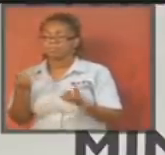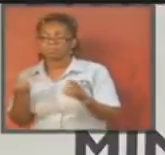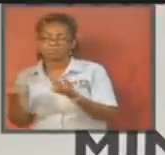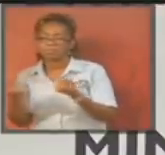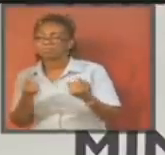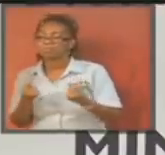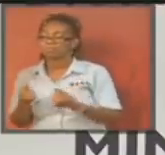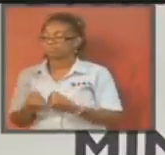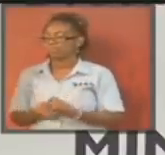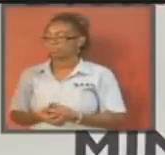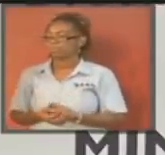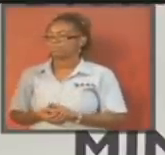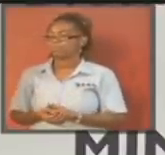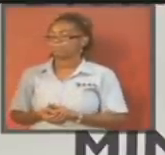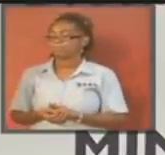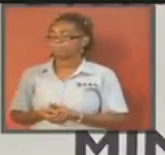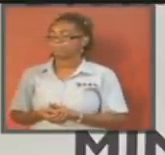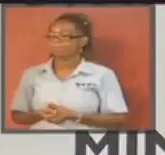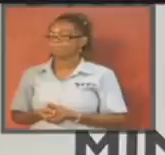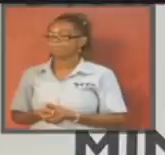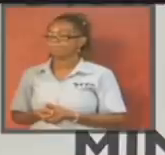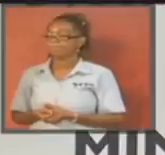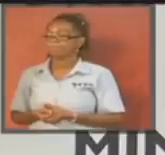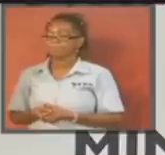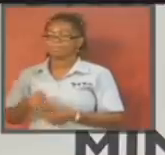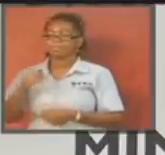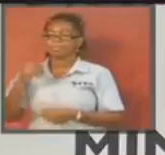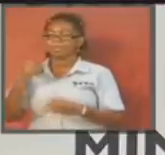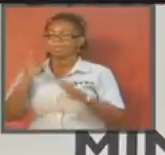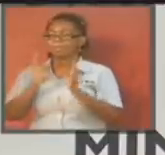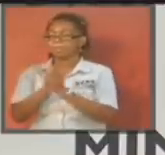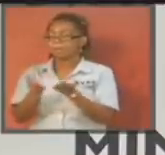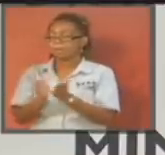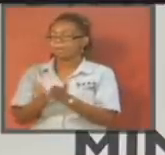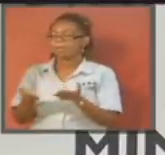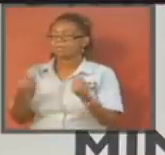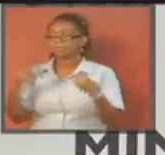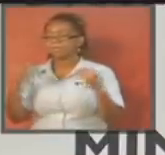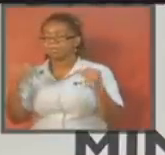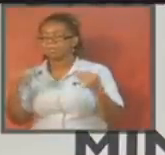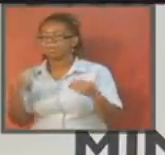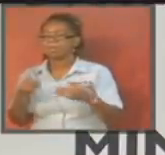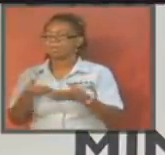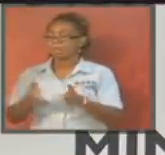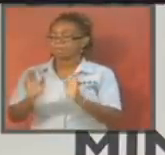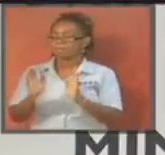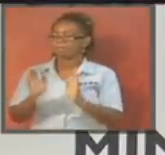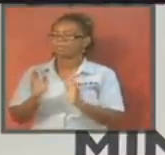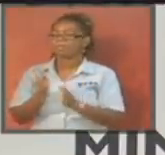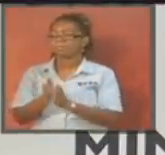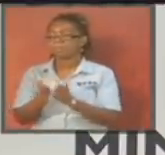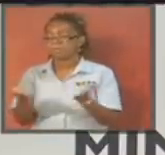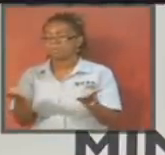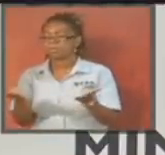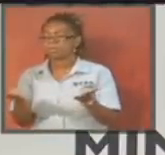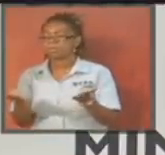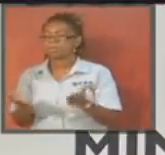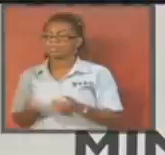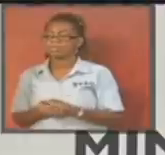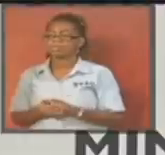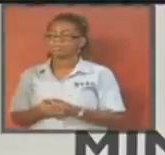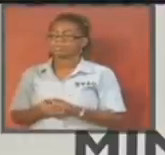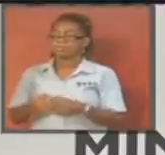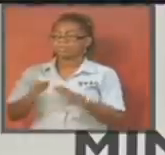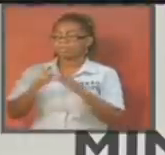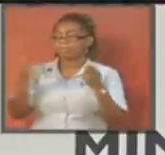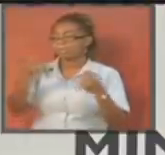the stationary supply stores, which is to facilitate, as was said on Saturday, students going